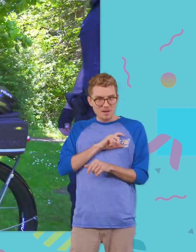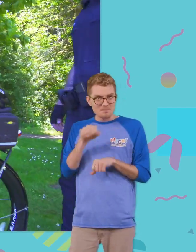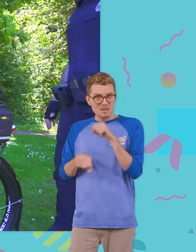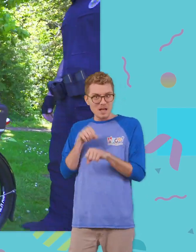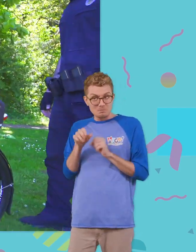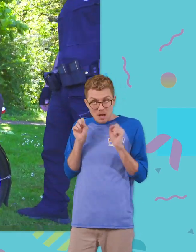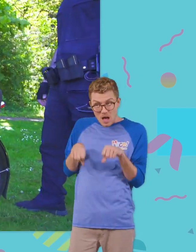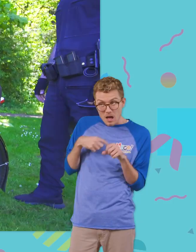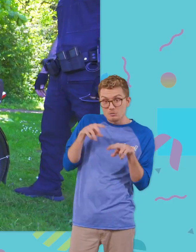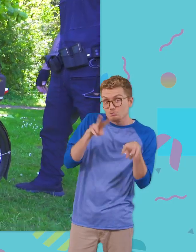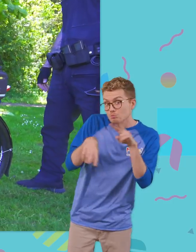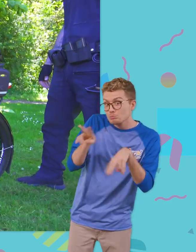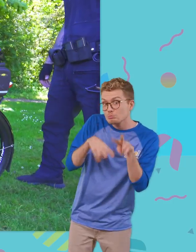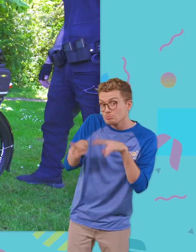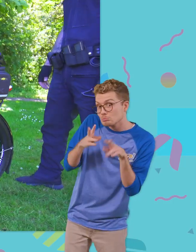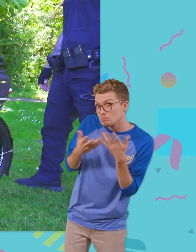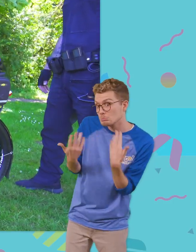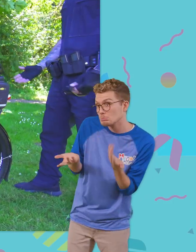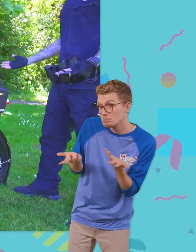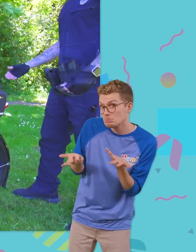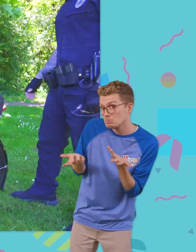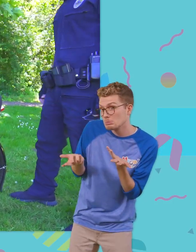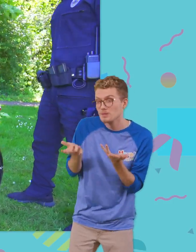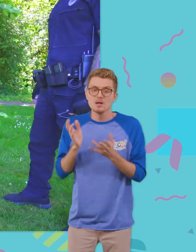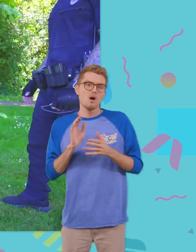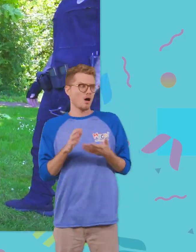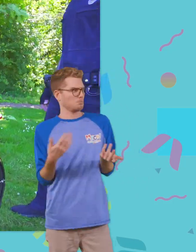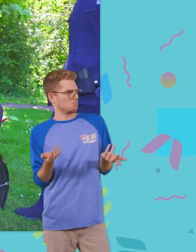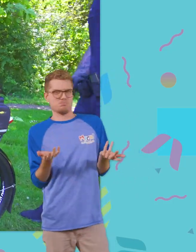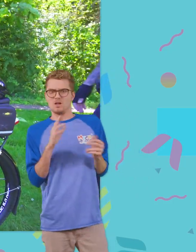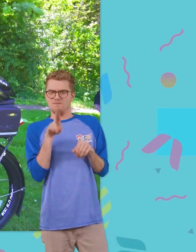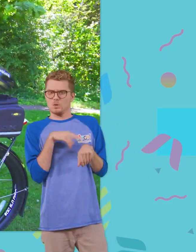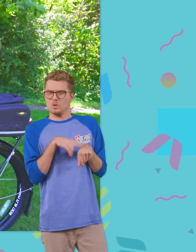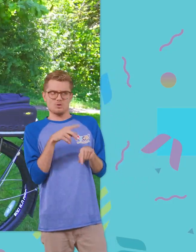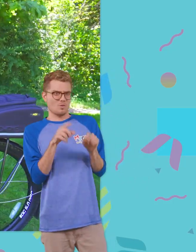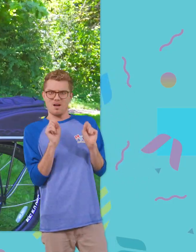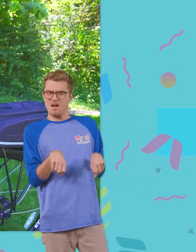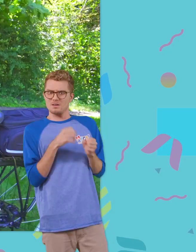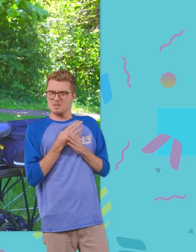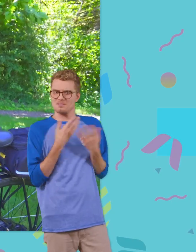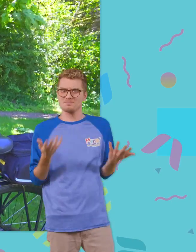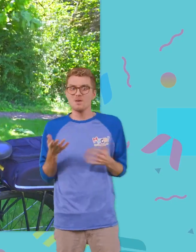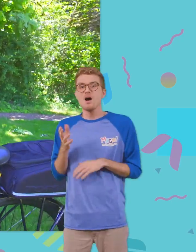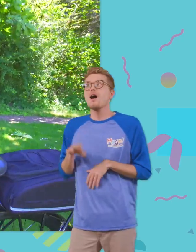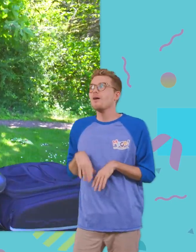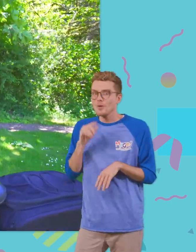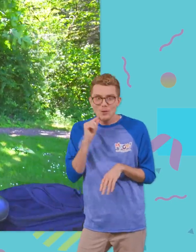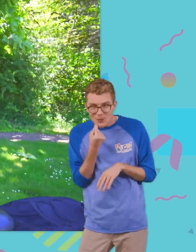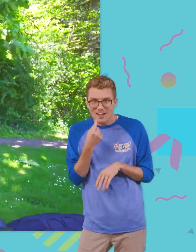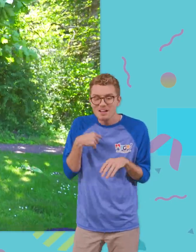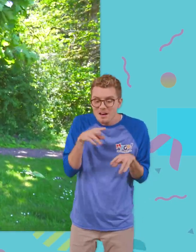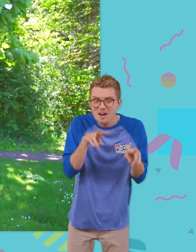A police bicycle. Can I look at it? Of course you can, Blippi. Oh, cool. Okay. Look at this,